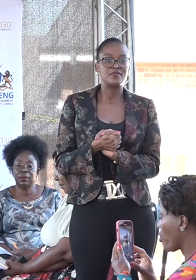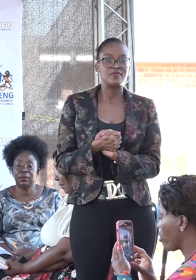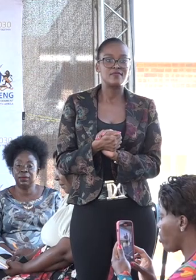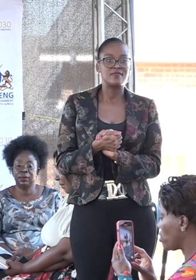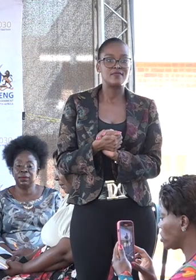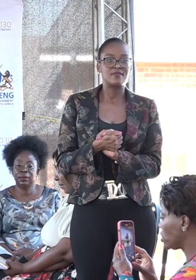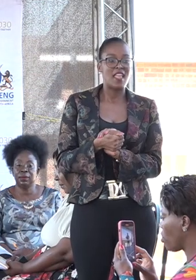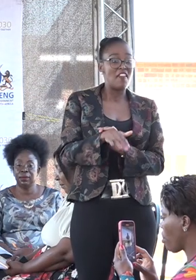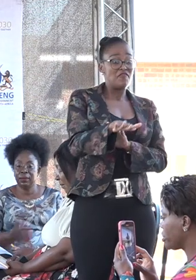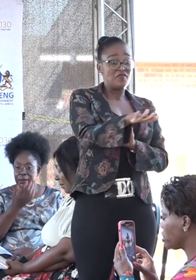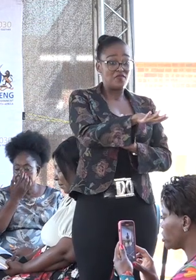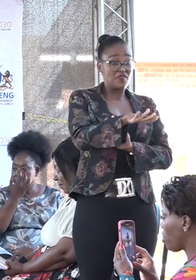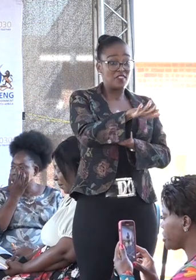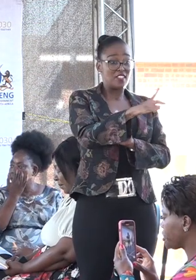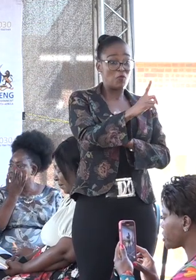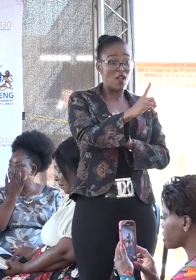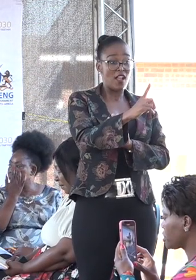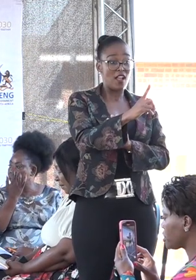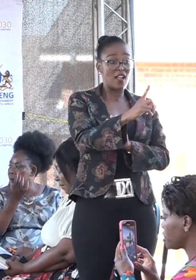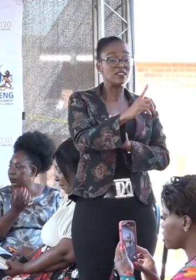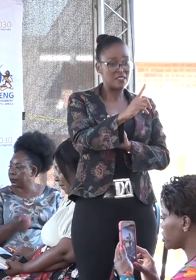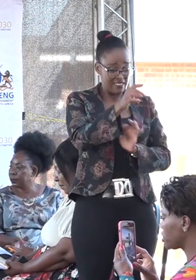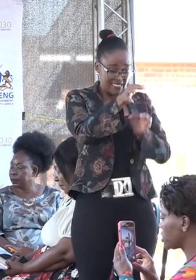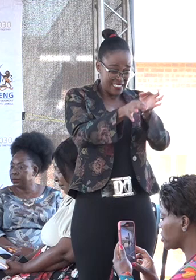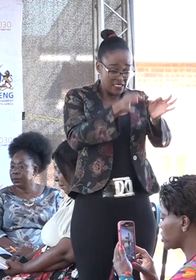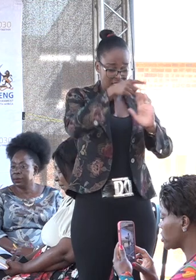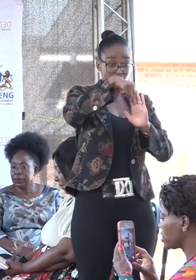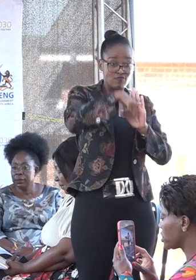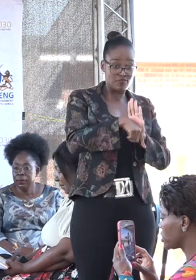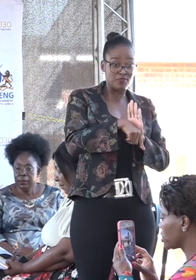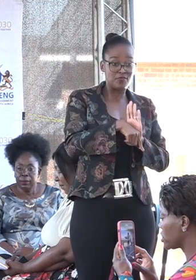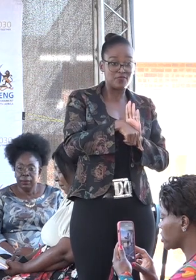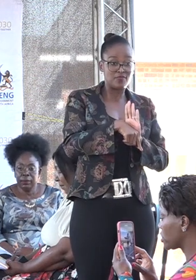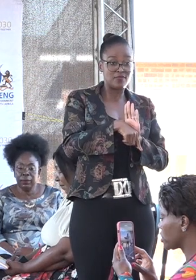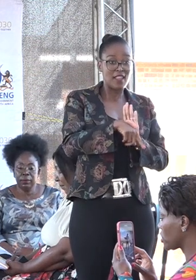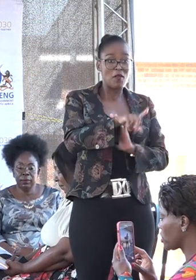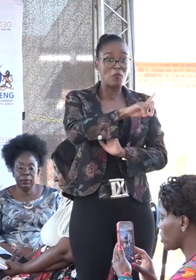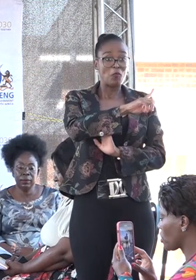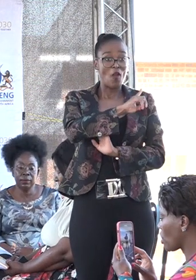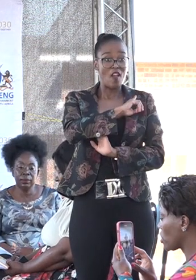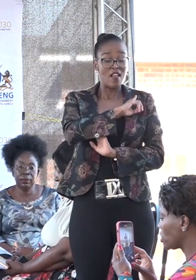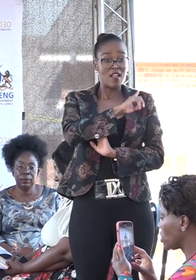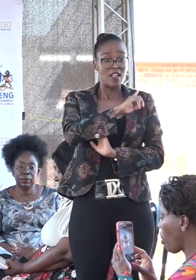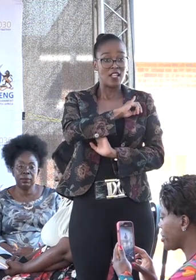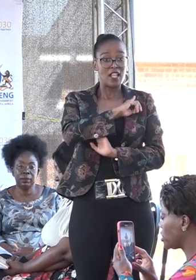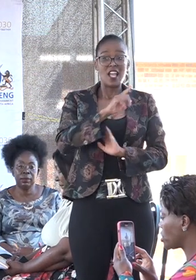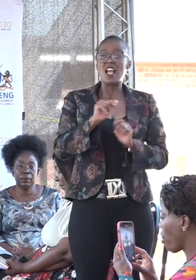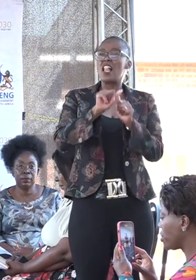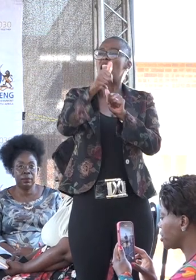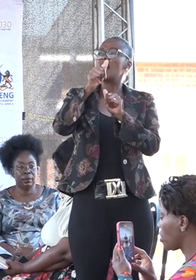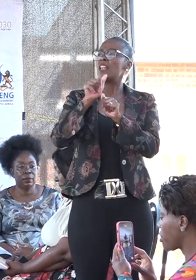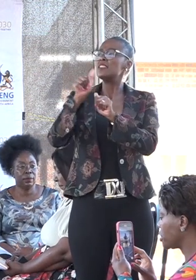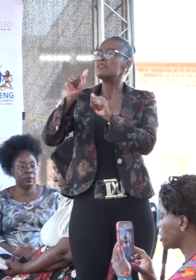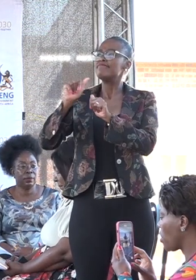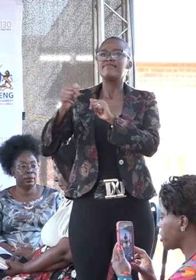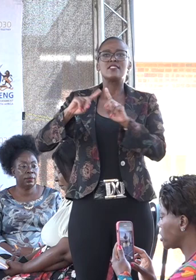Hi phase 1 yesikolo leyo kumele sichaze kahle. Ngoba lesi esinye seyikolo